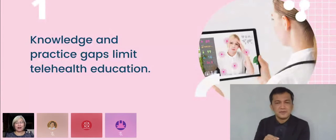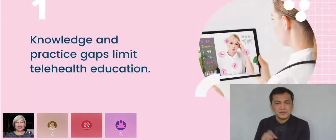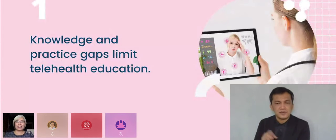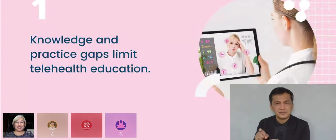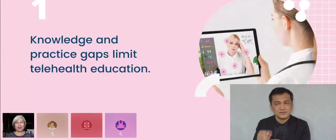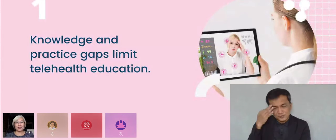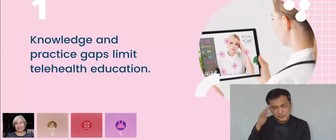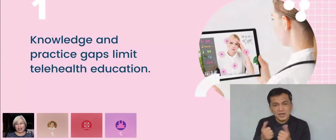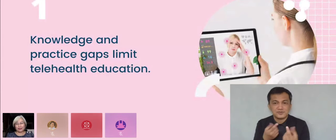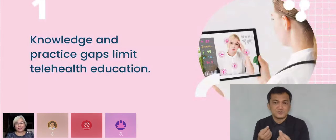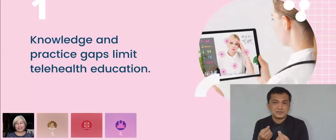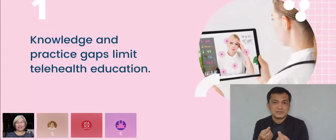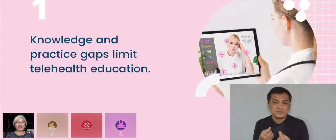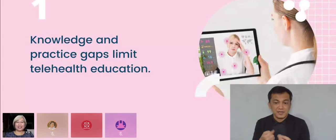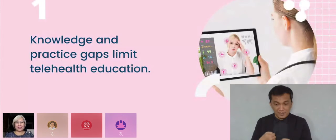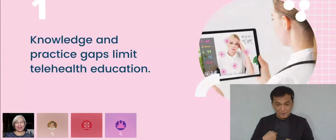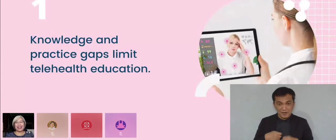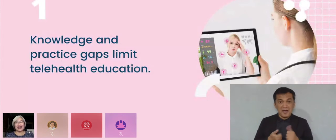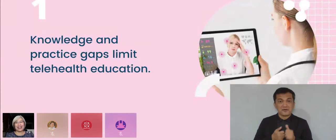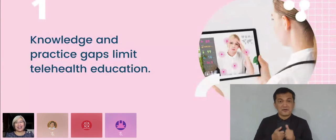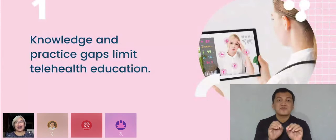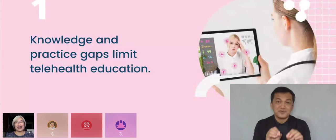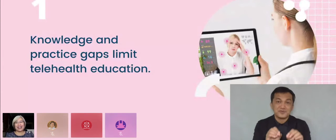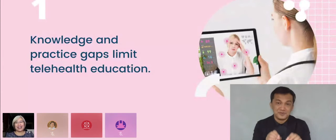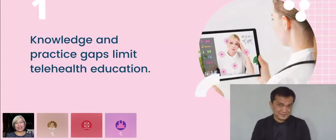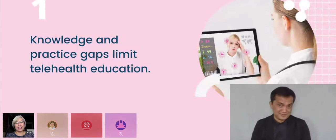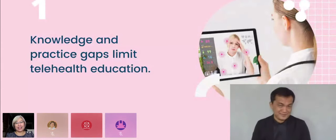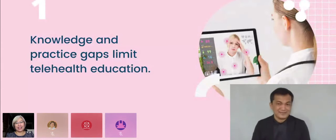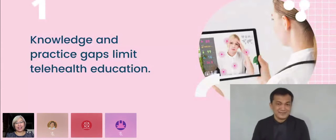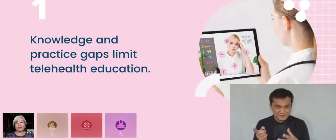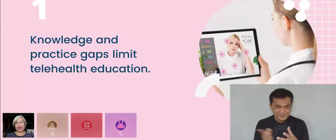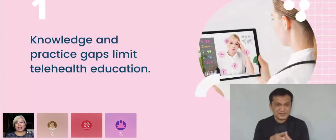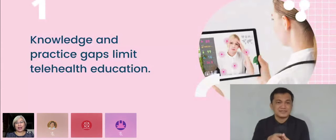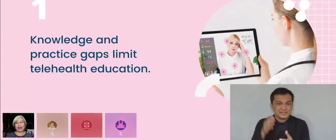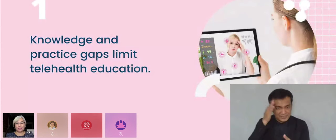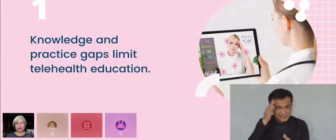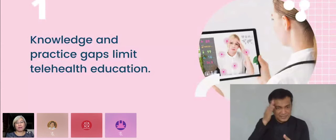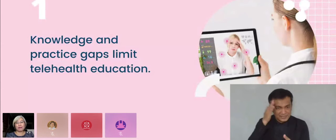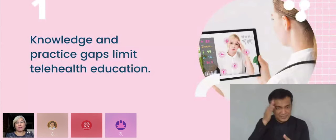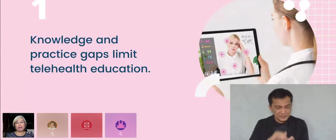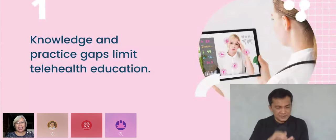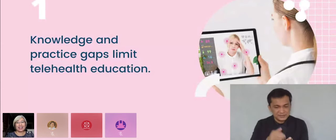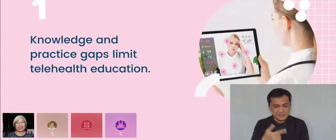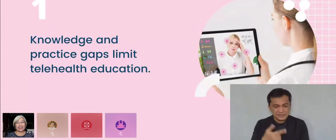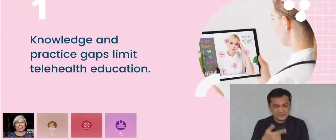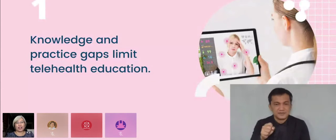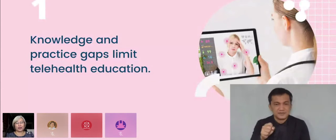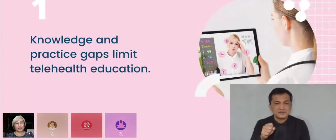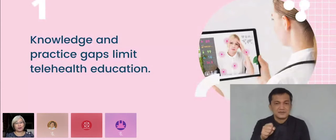it, how can I teach it myself? So that is why my first point is knowledge and practice gaps limit